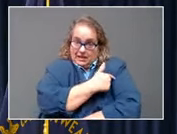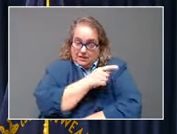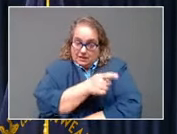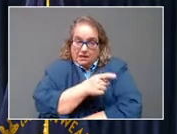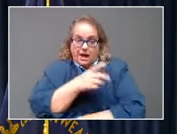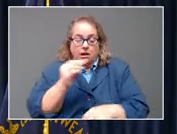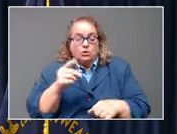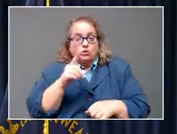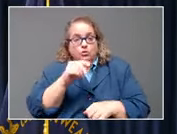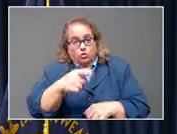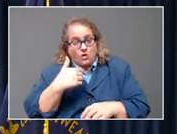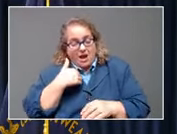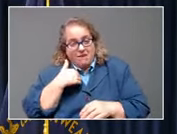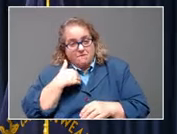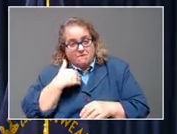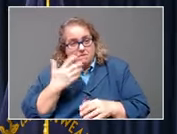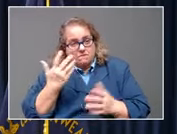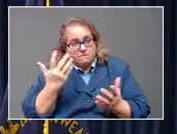number of